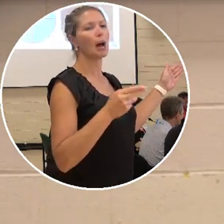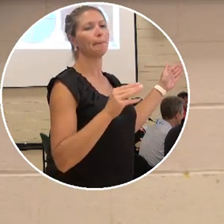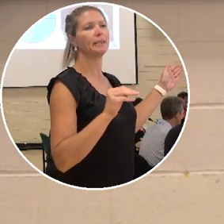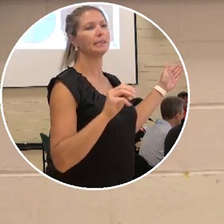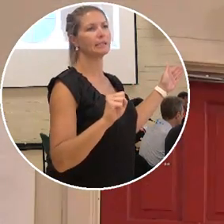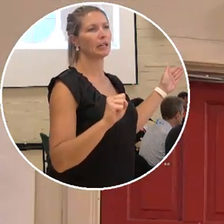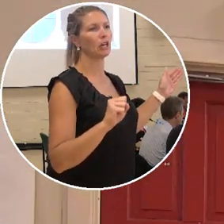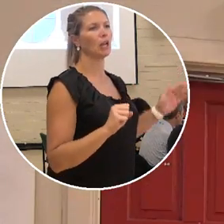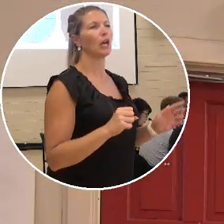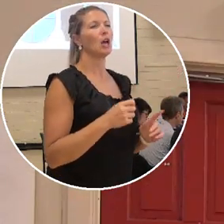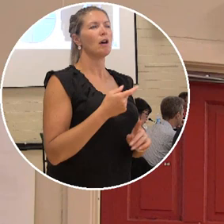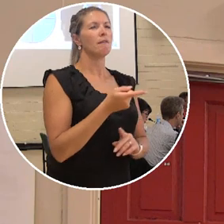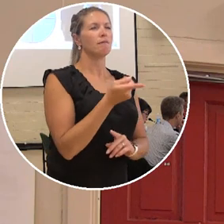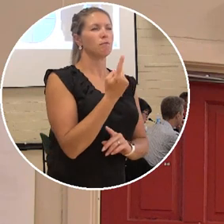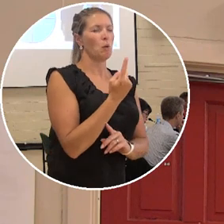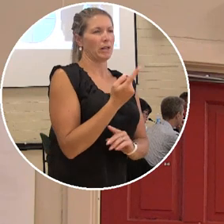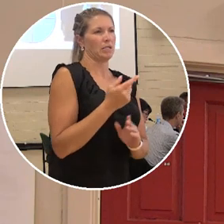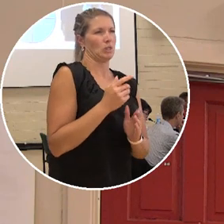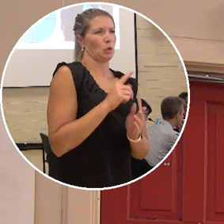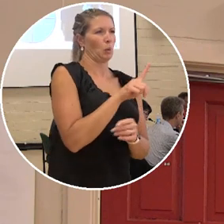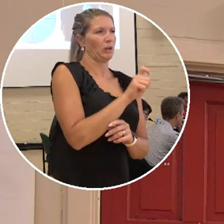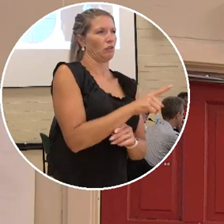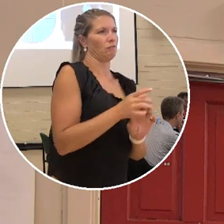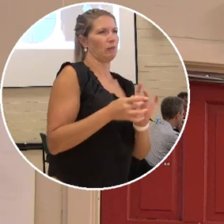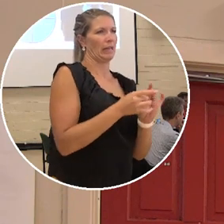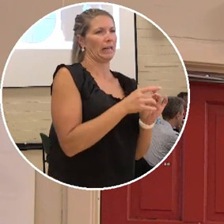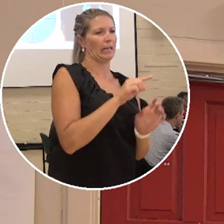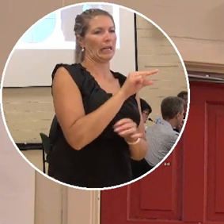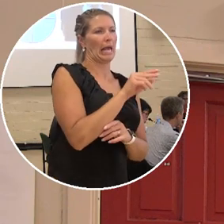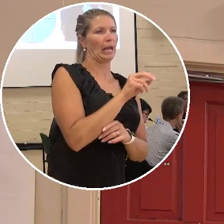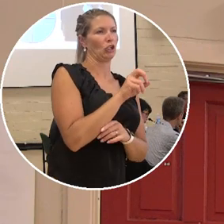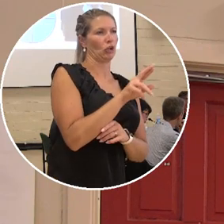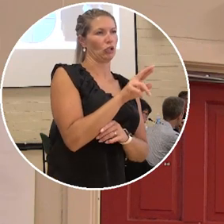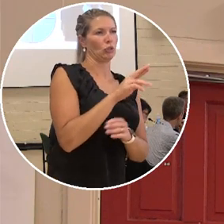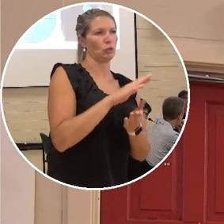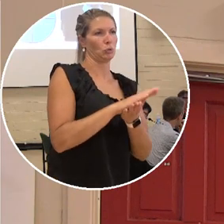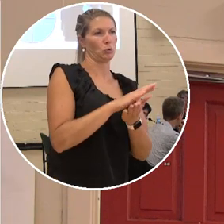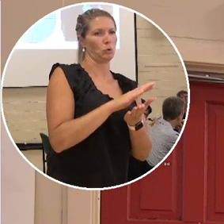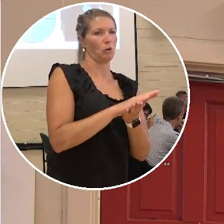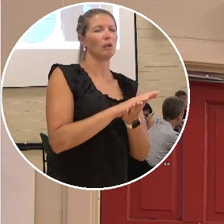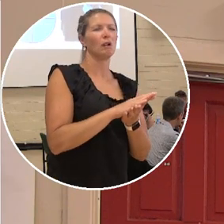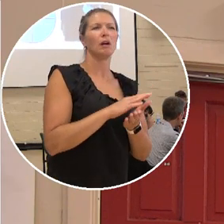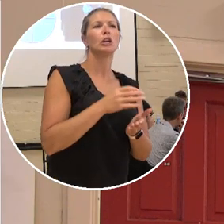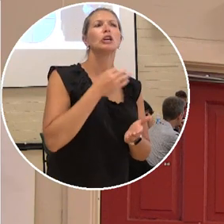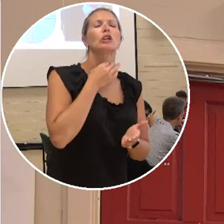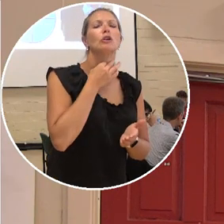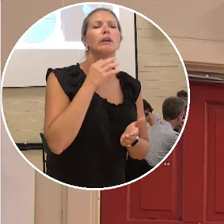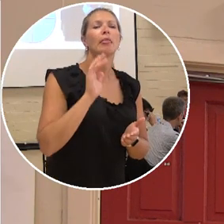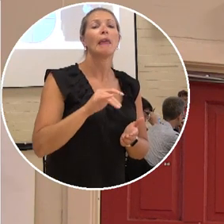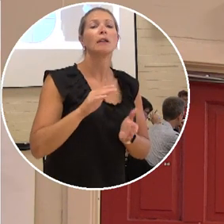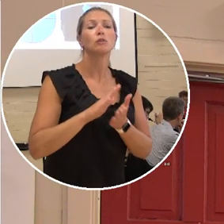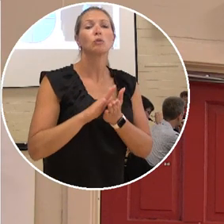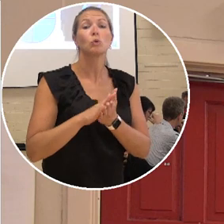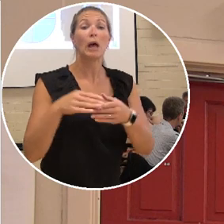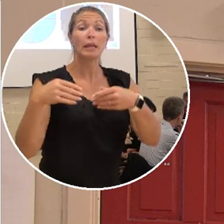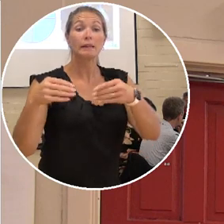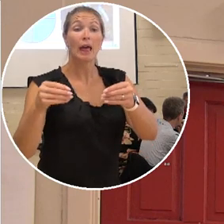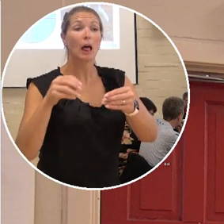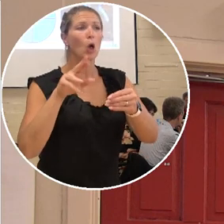Windsor, Millcrest Academy. Is there a sale on that school, or is there a transfer